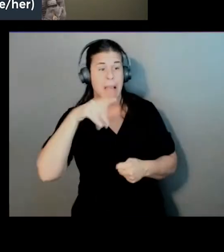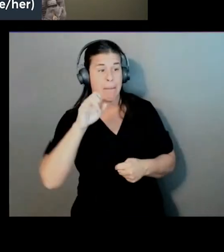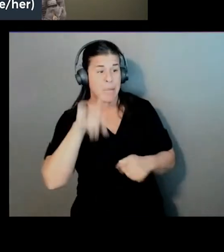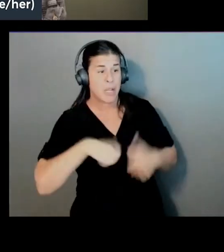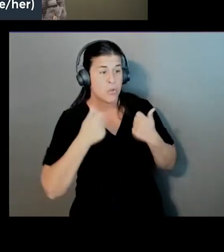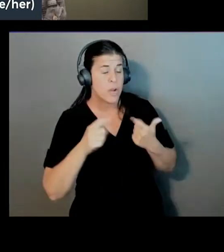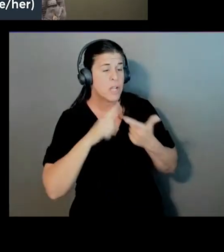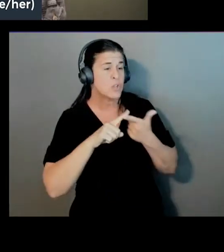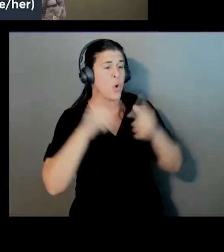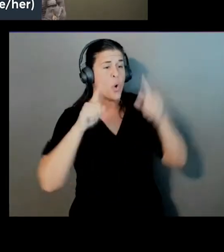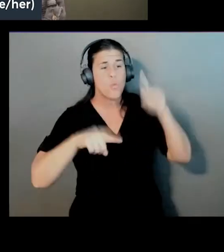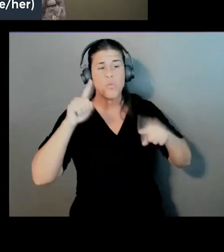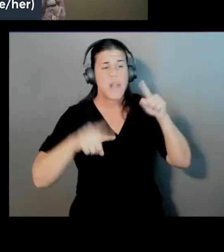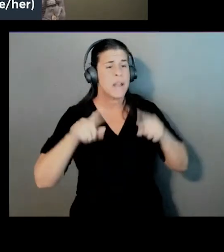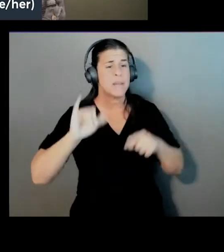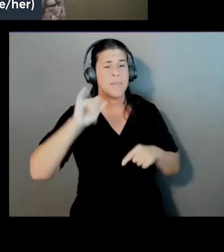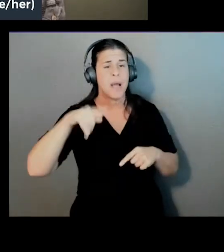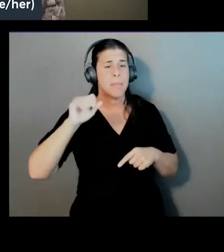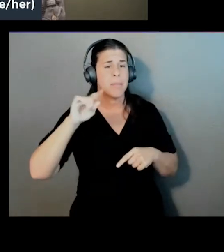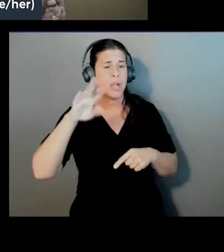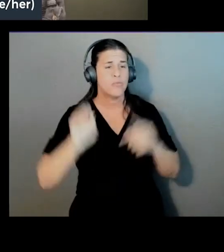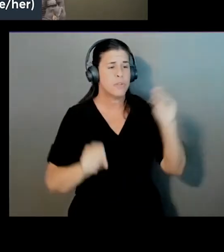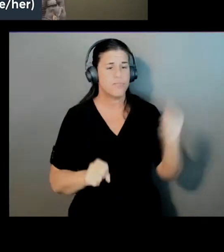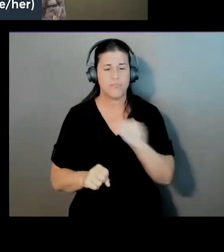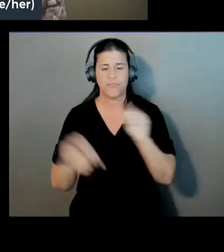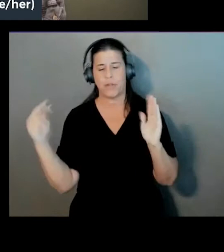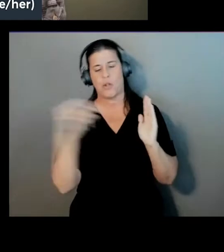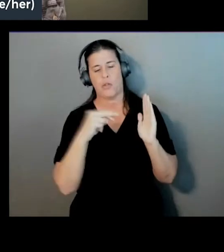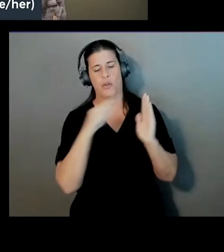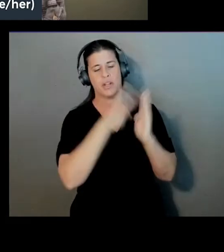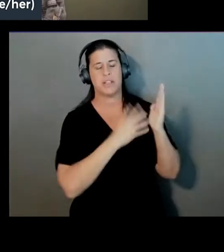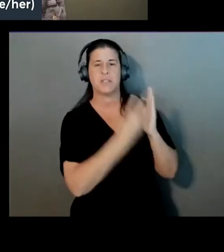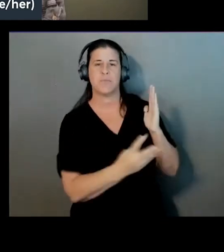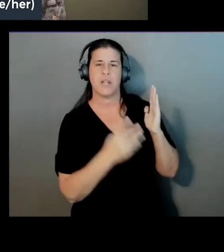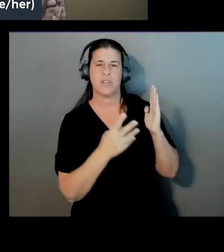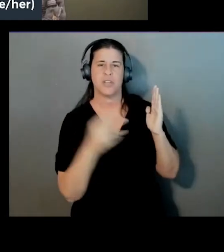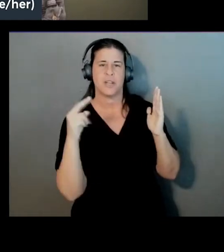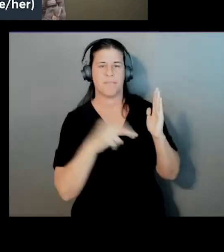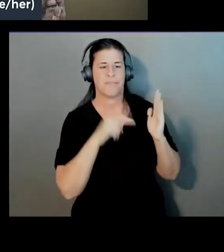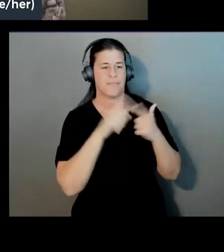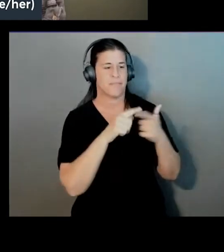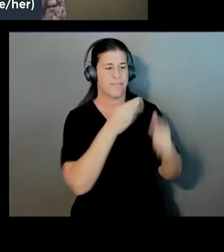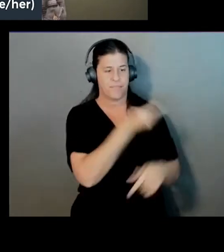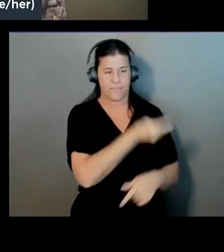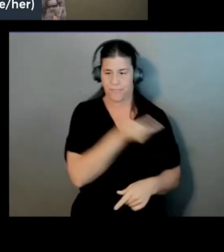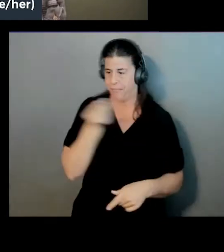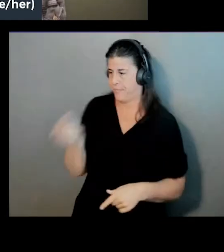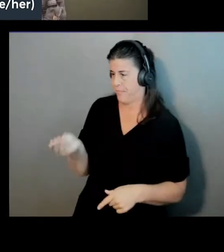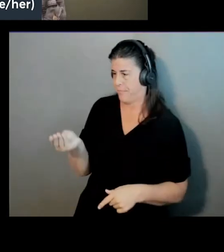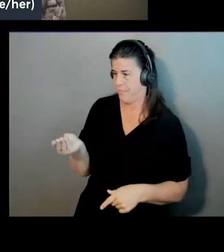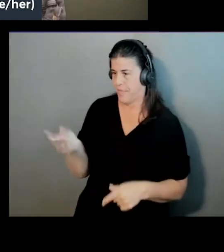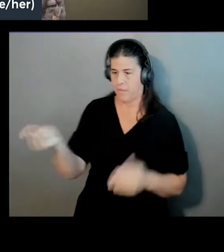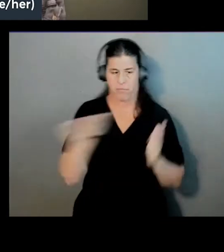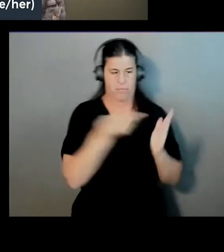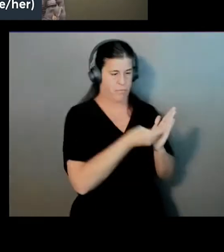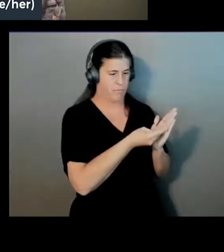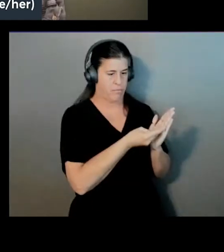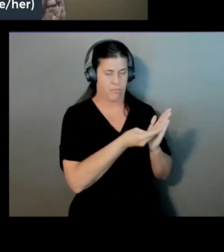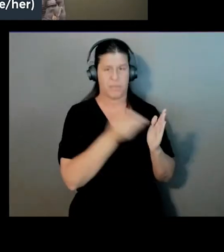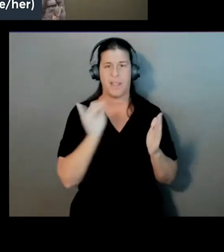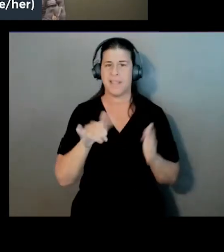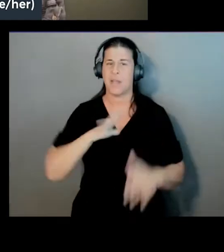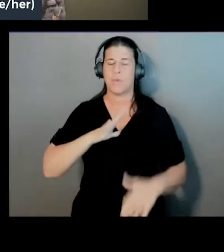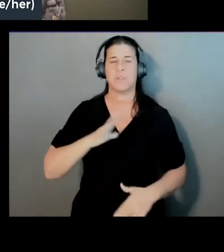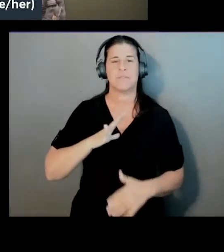of IP address, they would go look it up in the spreadsheet, get them an IP address, and give it back. Now, that was fine when